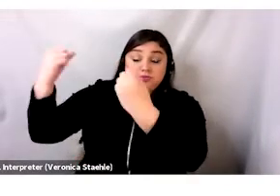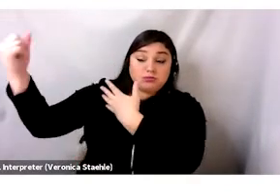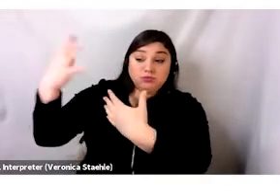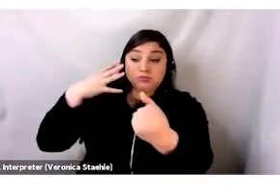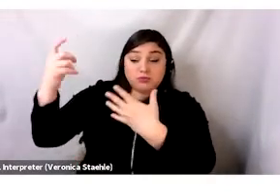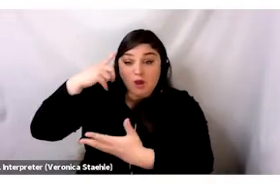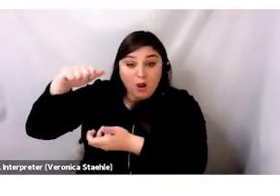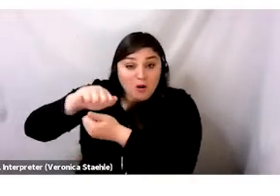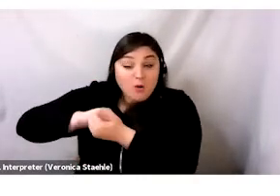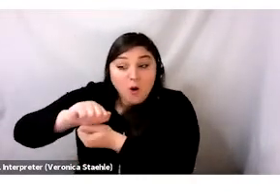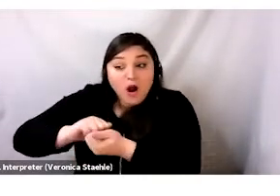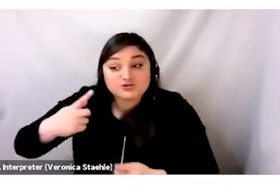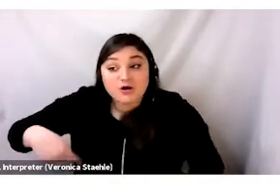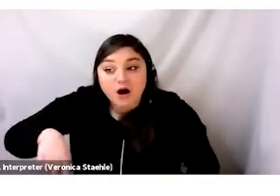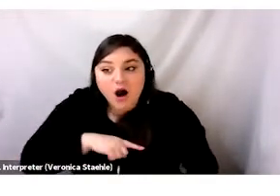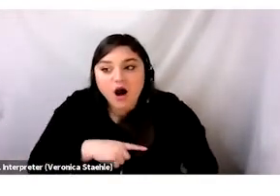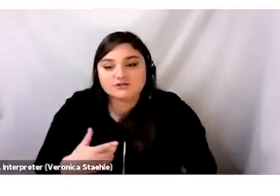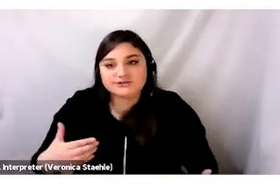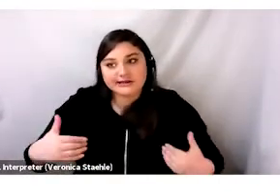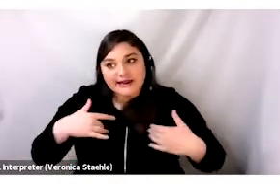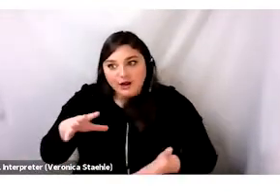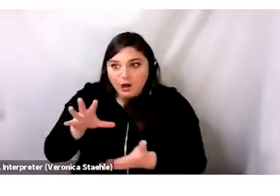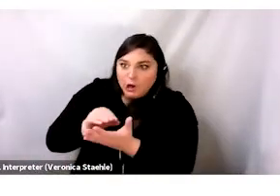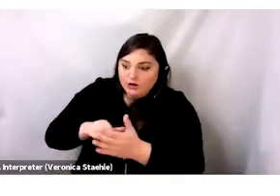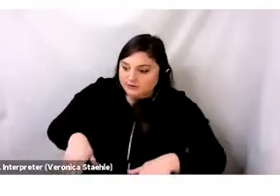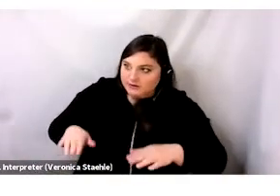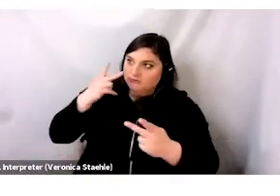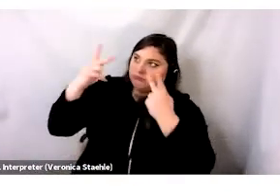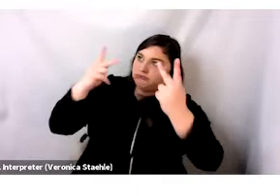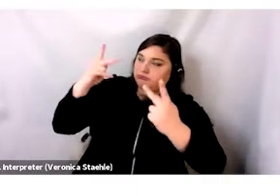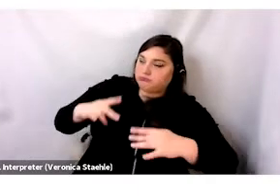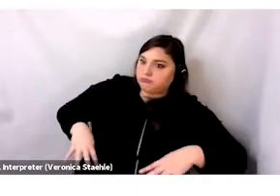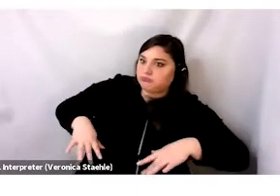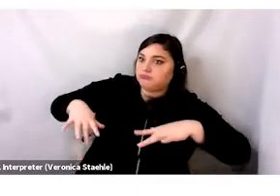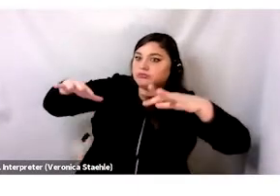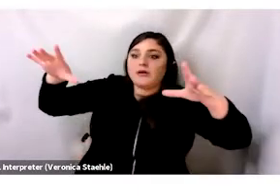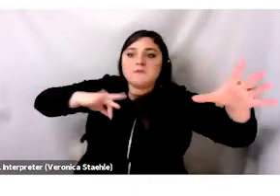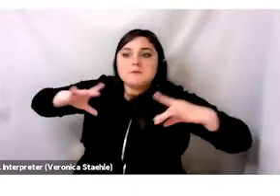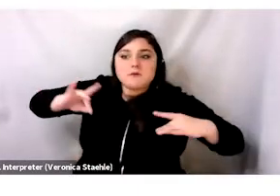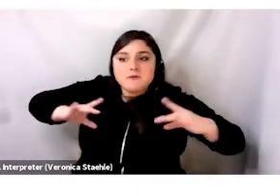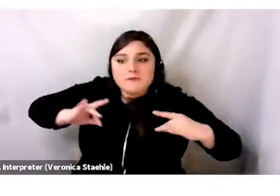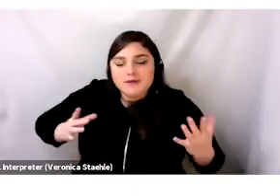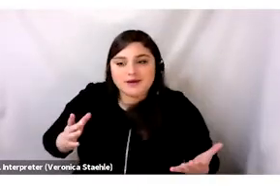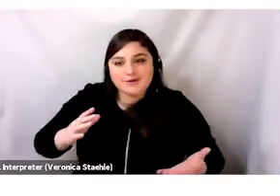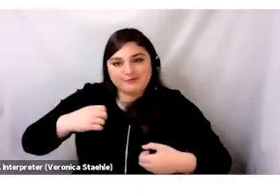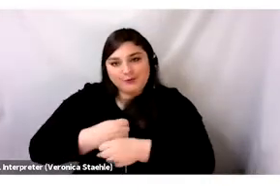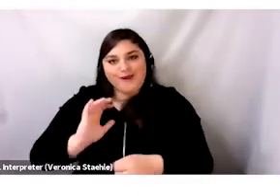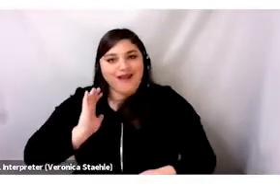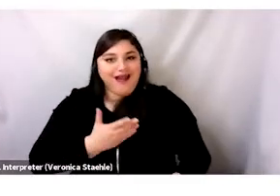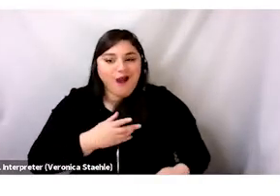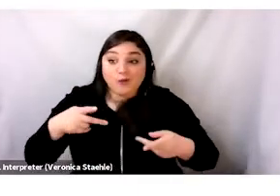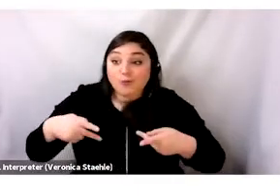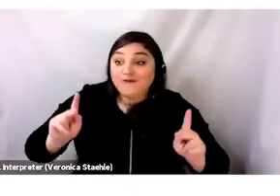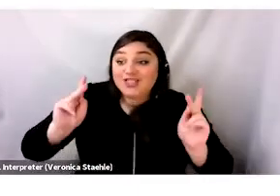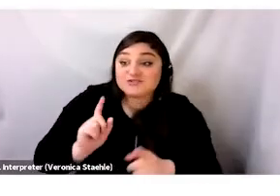from early childhood to privilege our ego's desire for fame or for